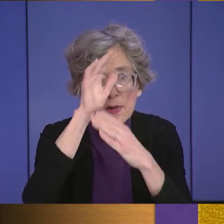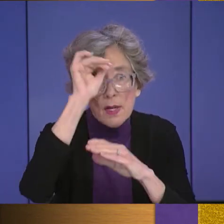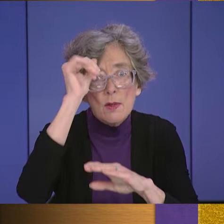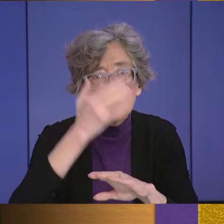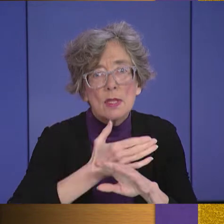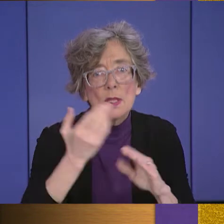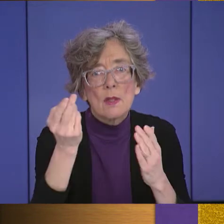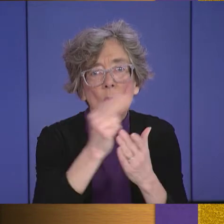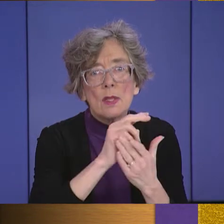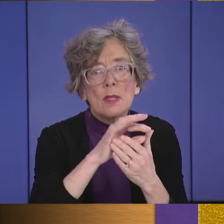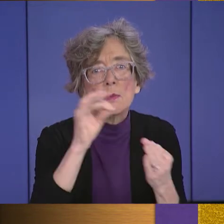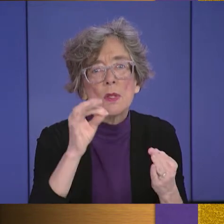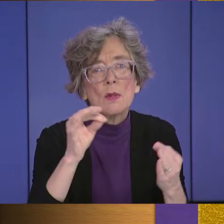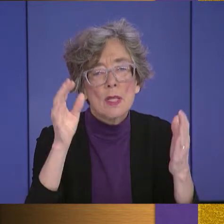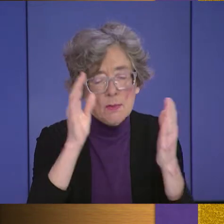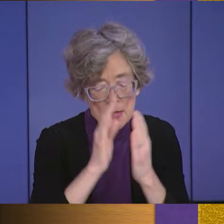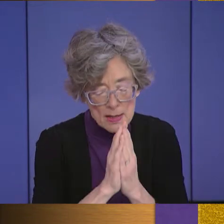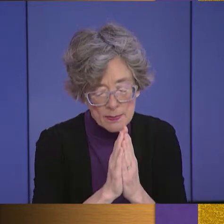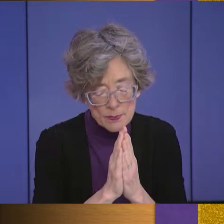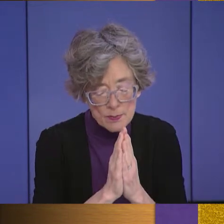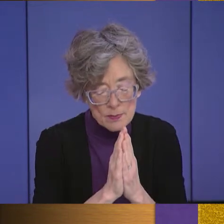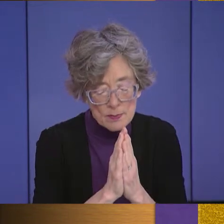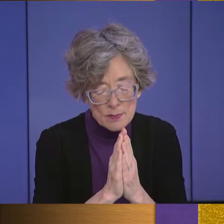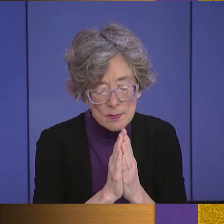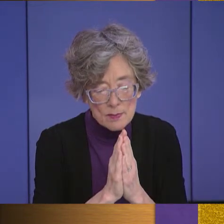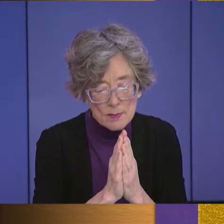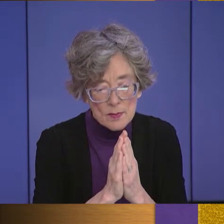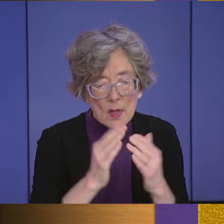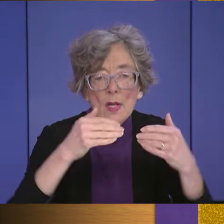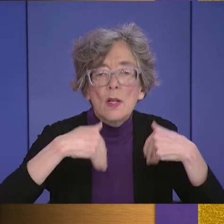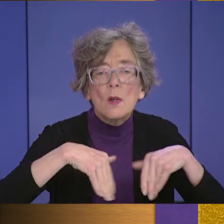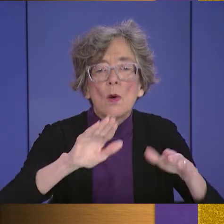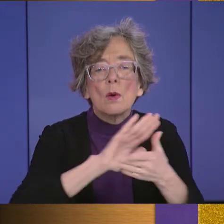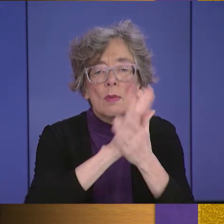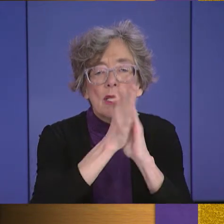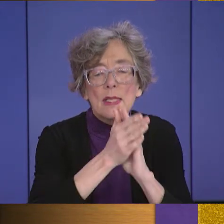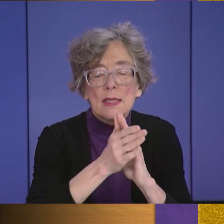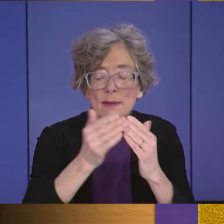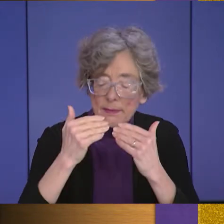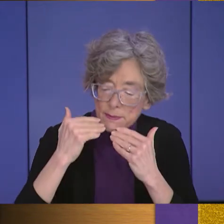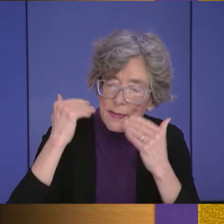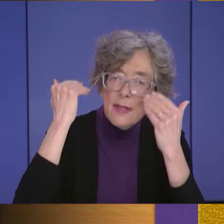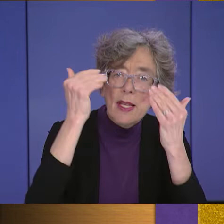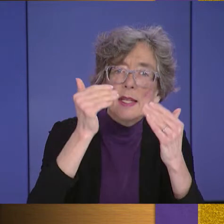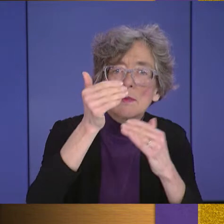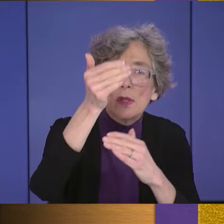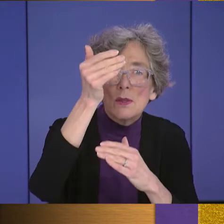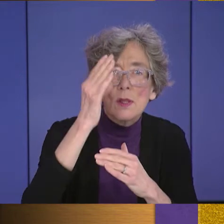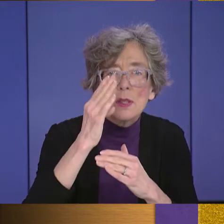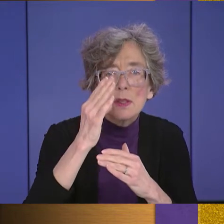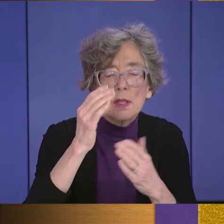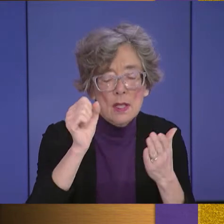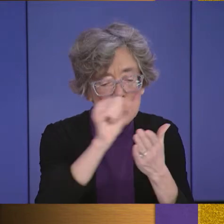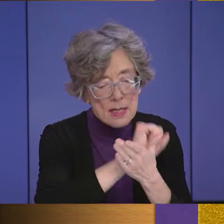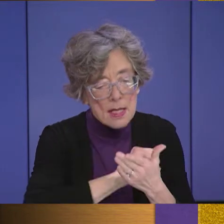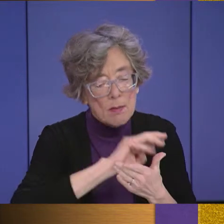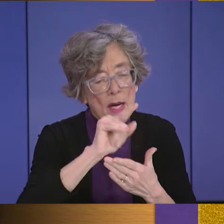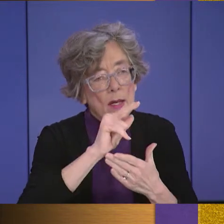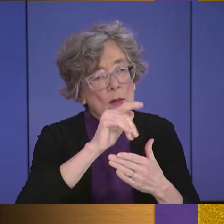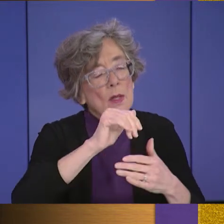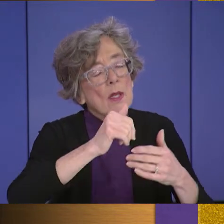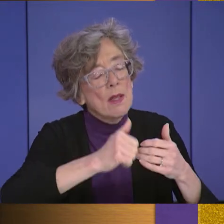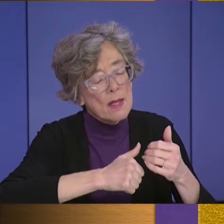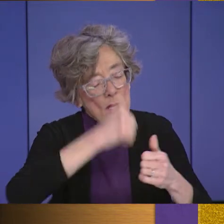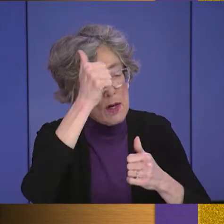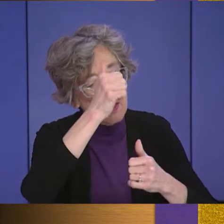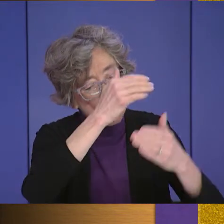Son, and the Holy Spirit. Amen. Amen. Amen. Go in peace. Thanks be to God. Saint Michael,